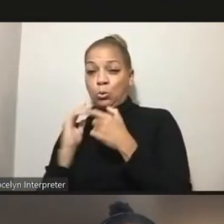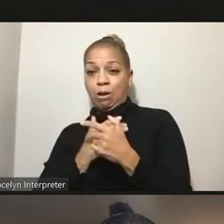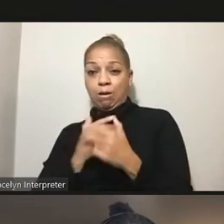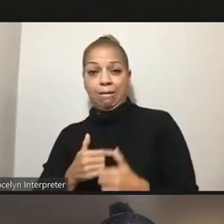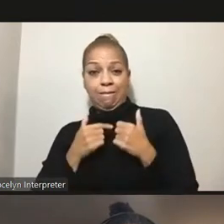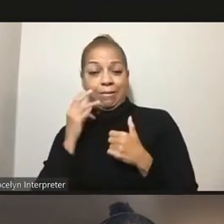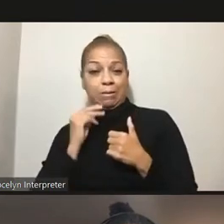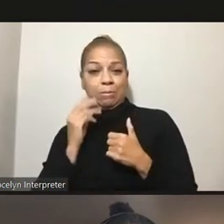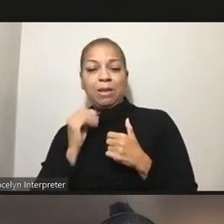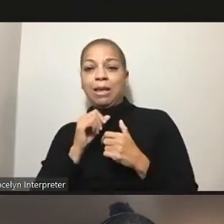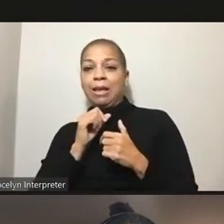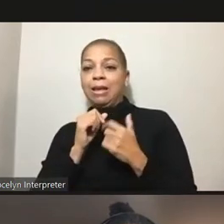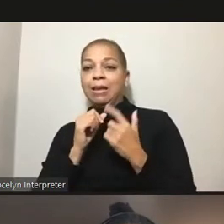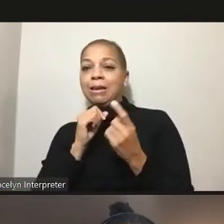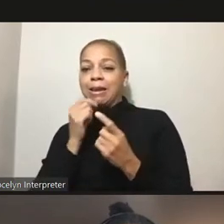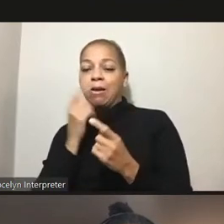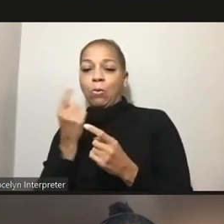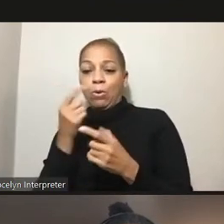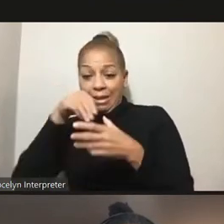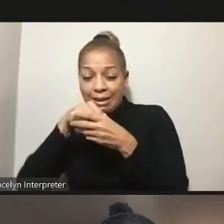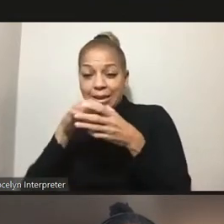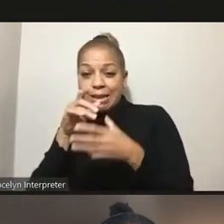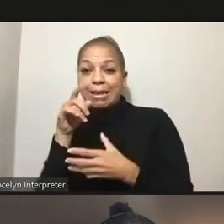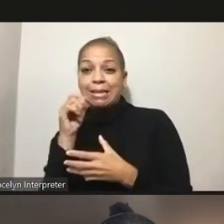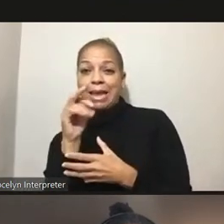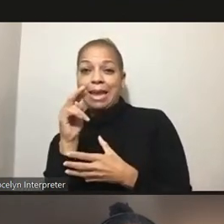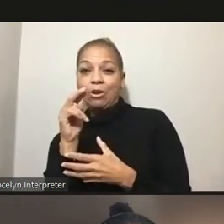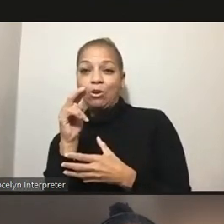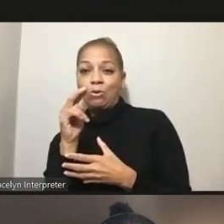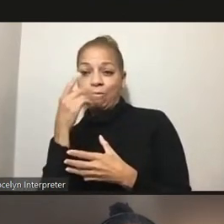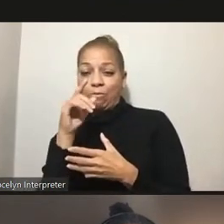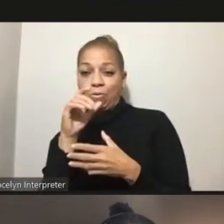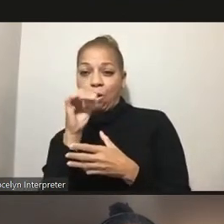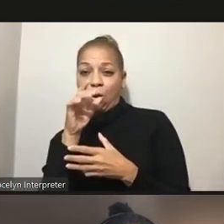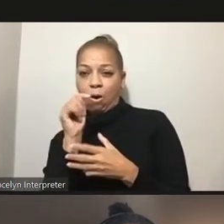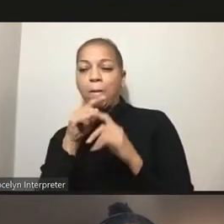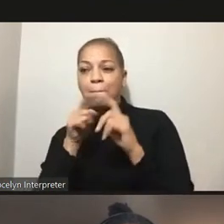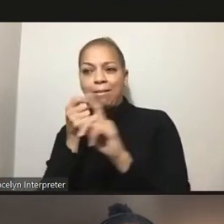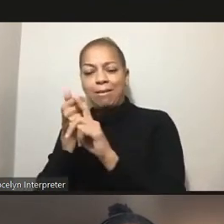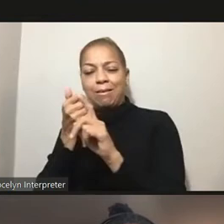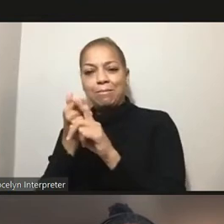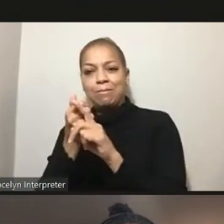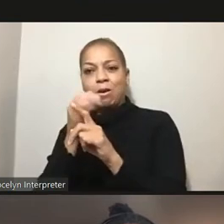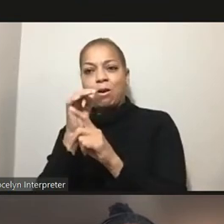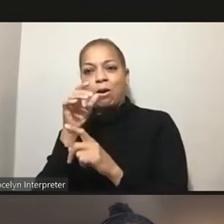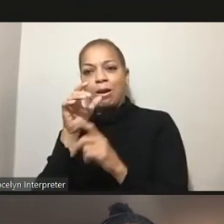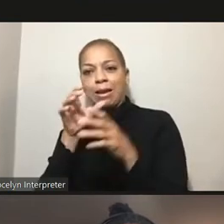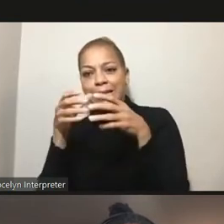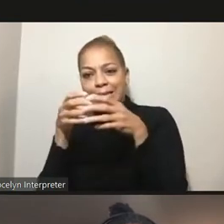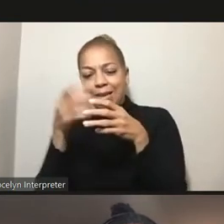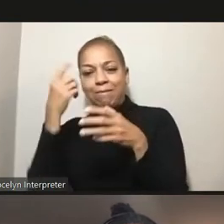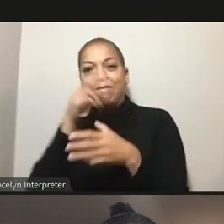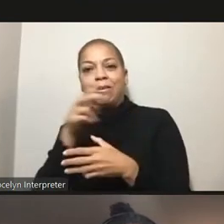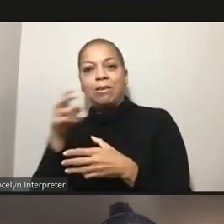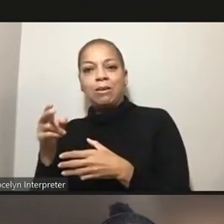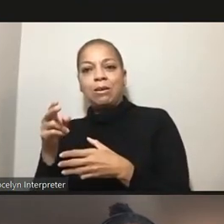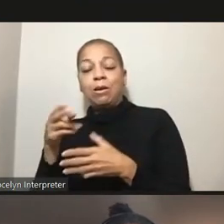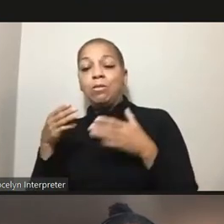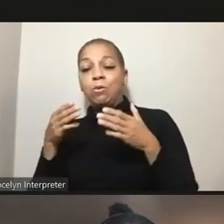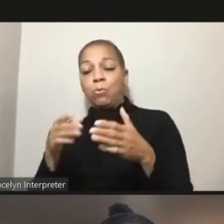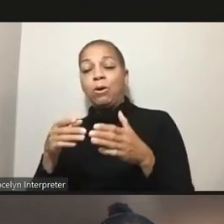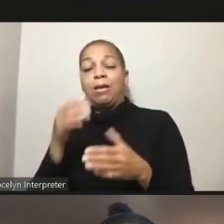art, but because they are the container for history and the way that we see our own stories being told or